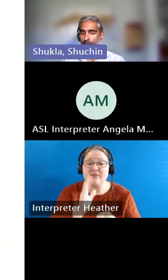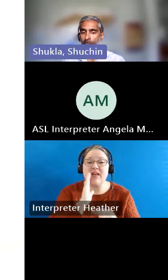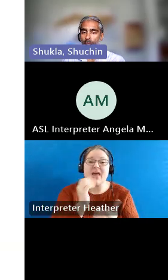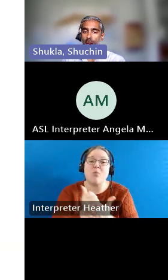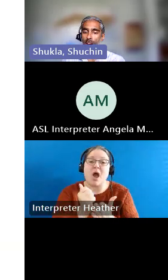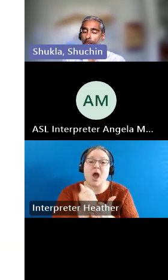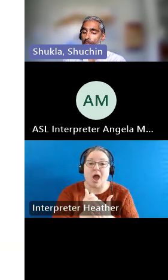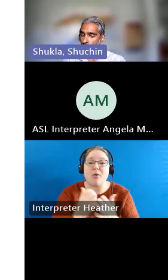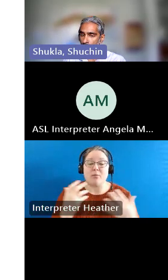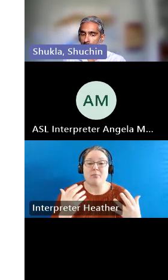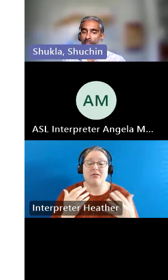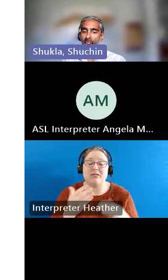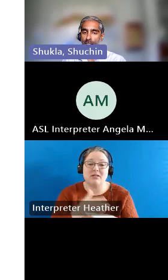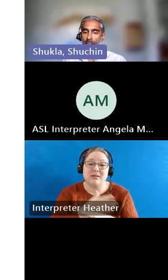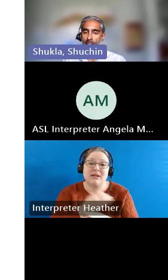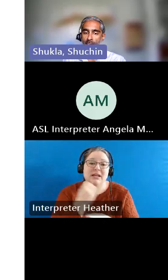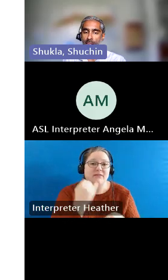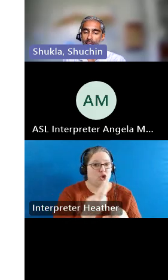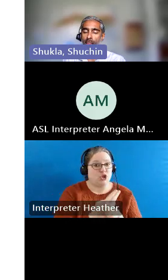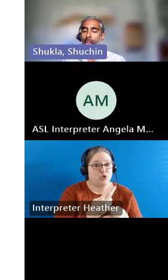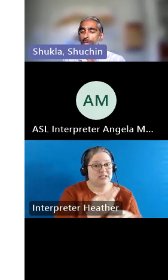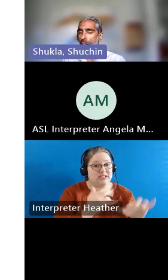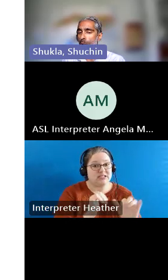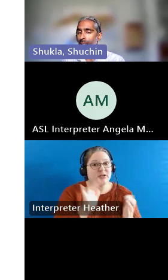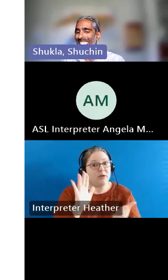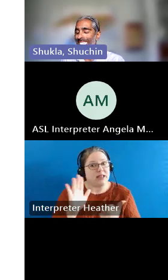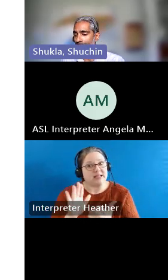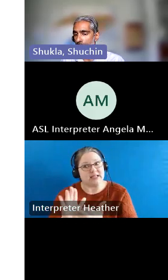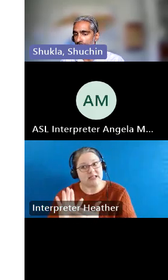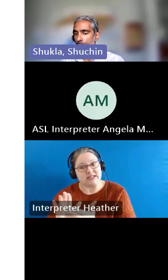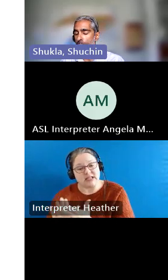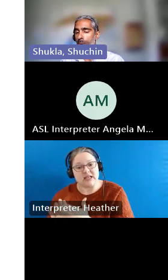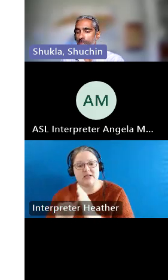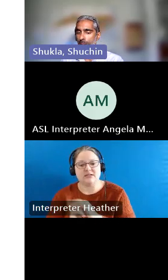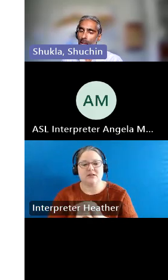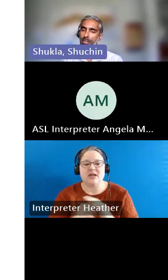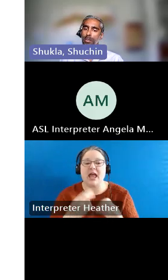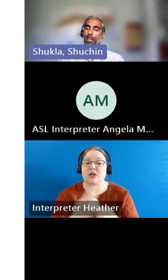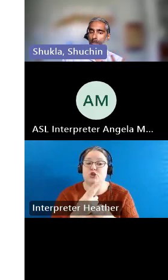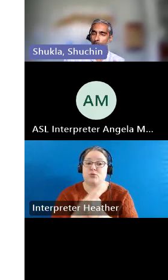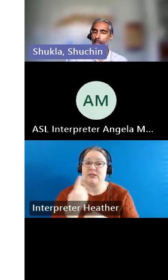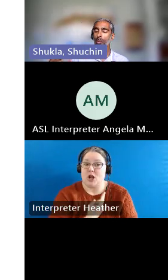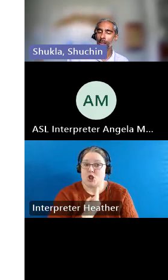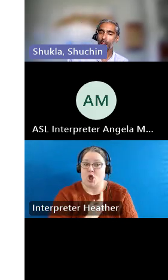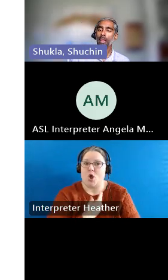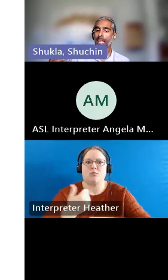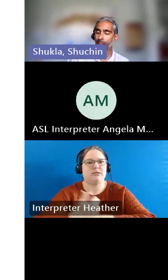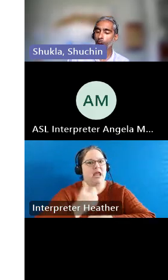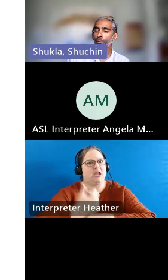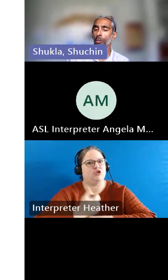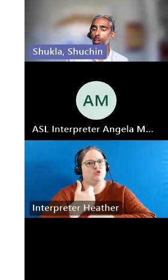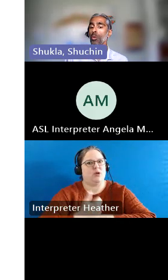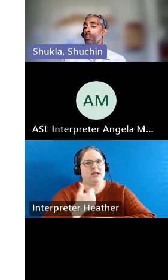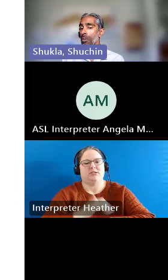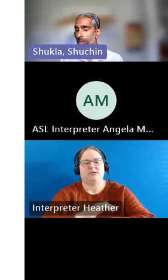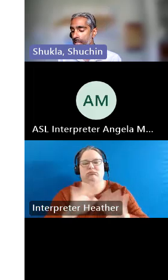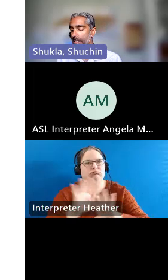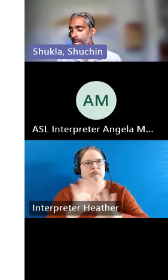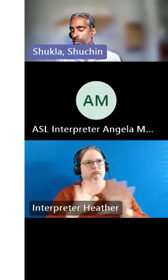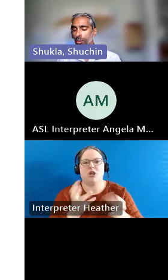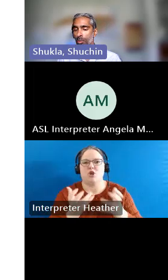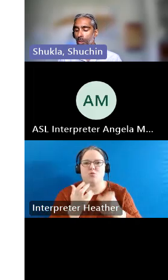if someone's using safe housing. And then, using alone is dangerous. So using with someone else who can spot you and get help for